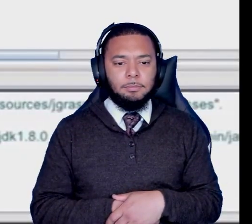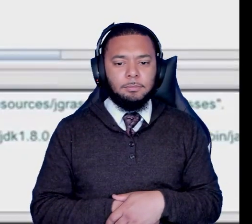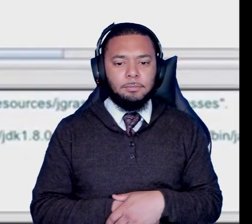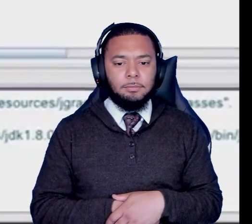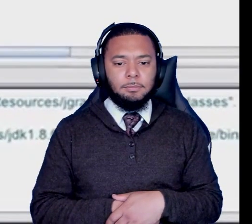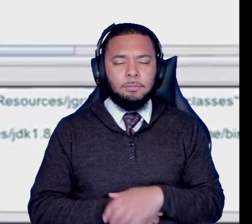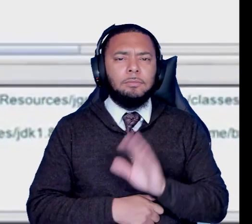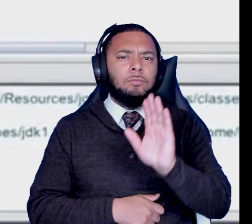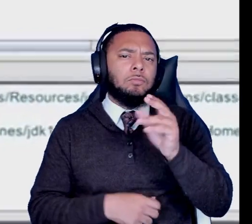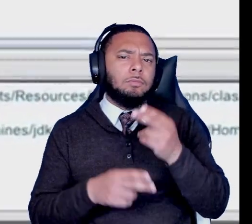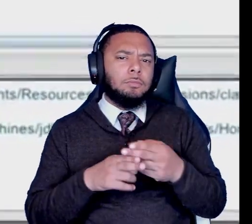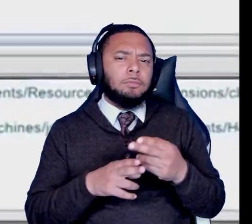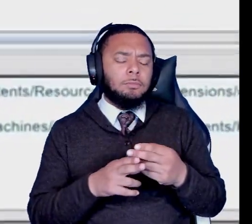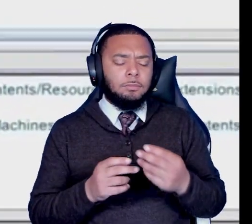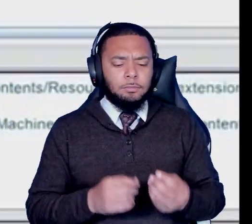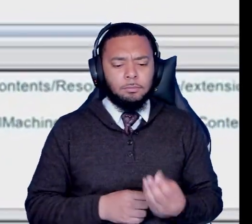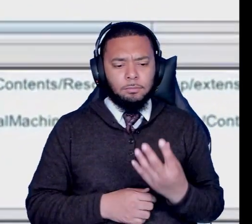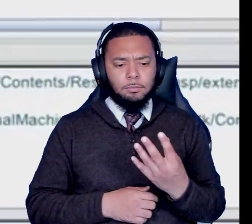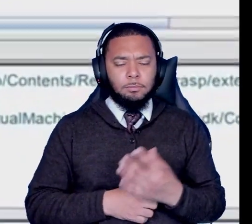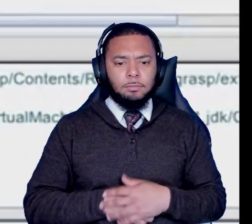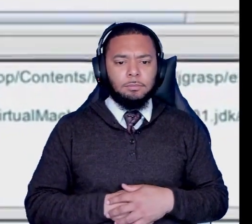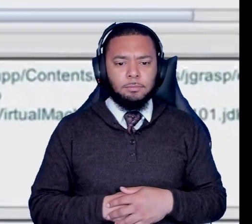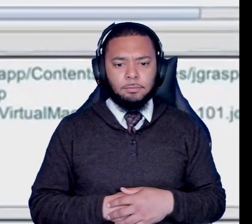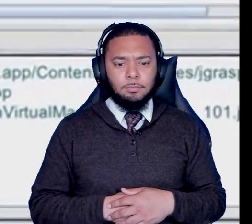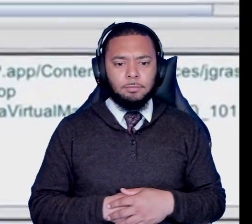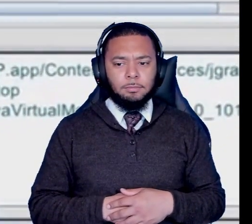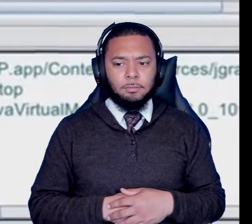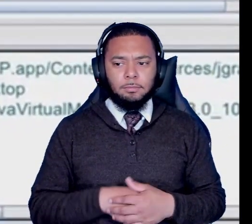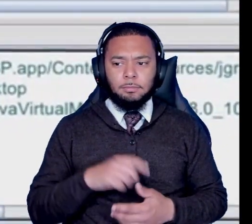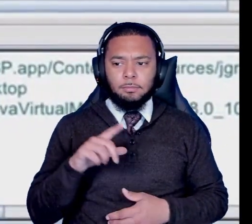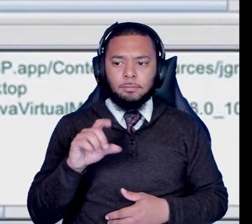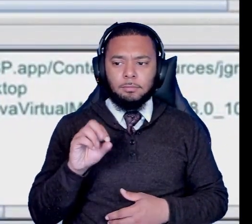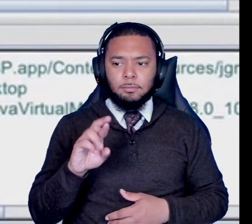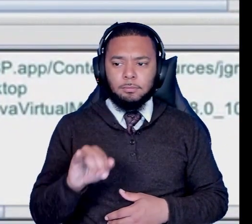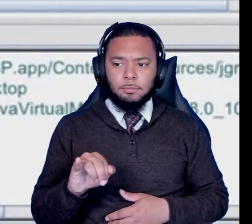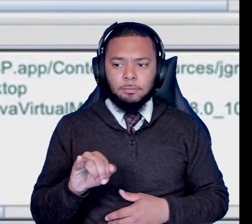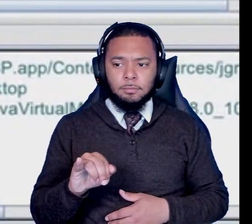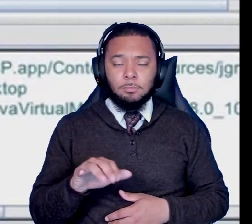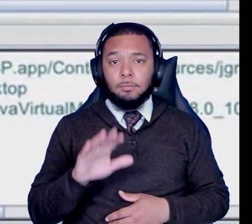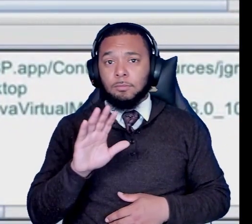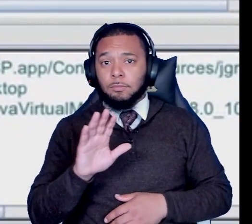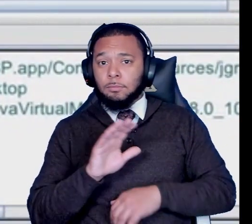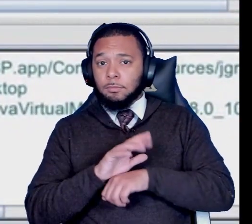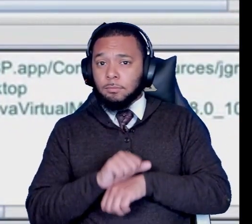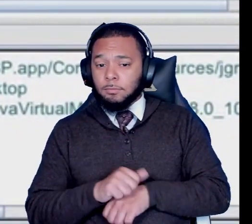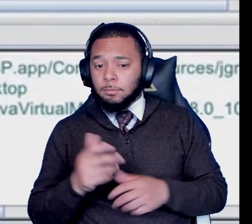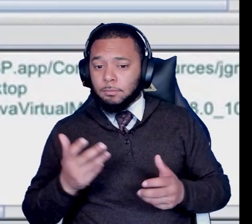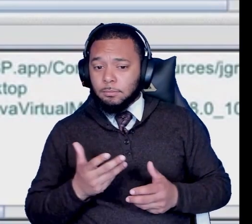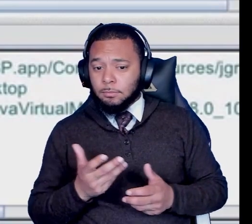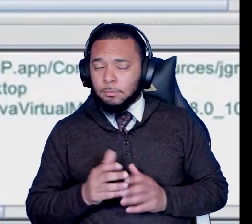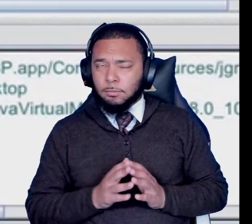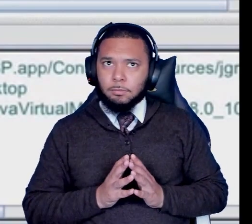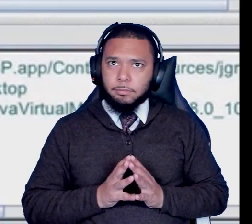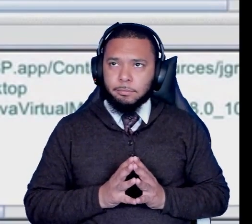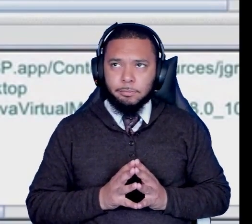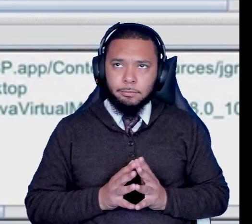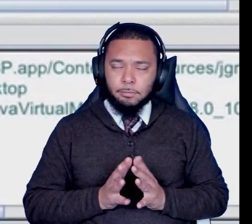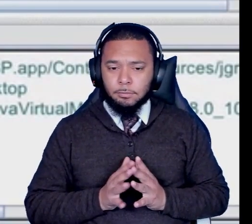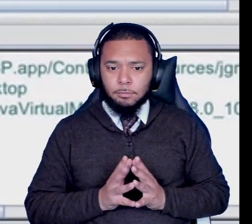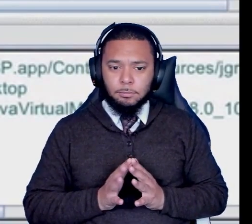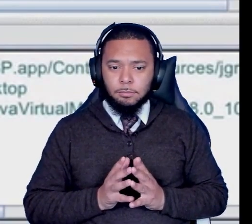What is my name? I'll say Lori. What is my hobby? I